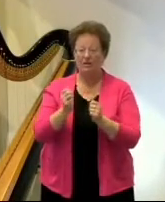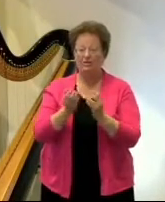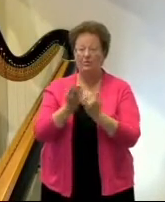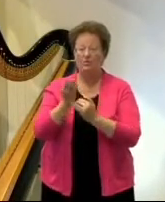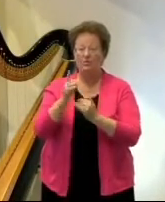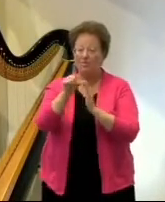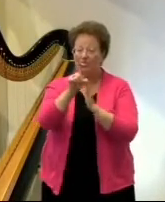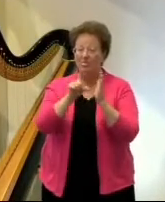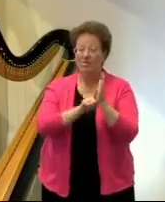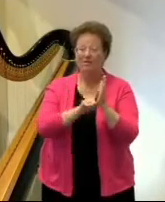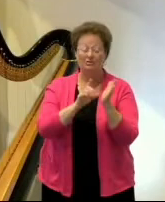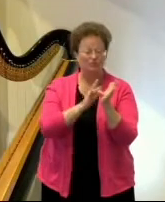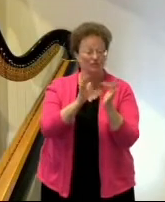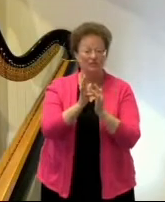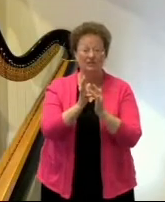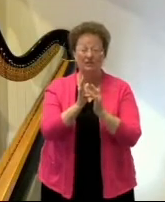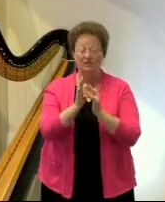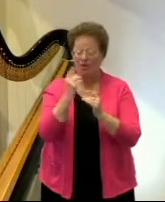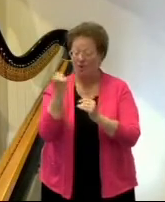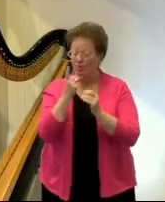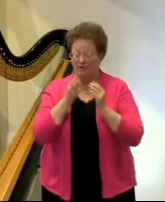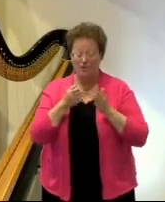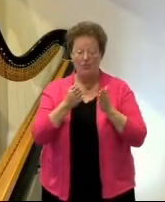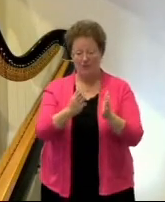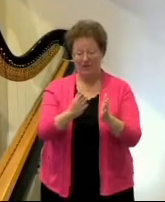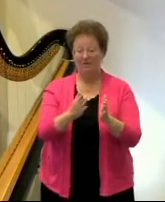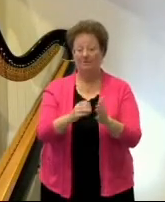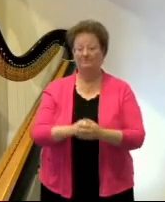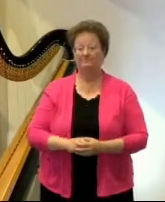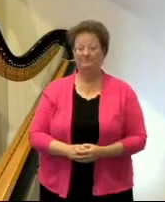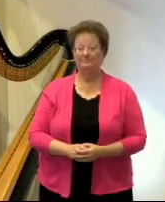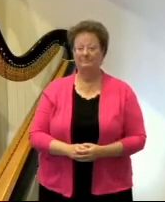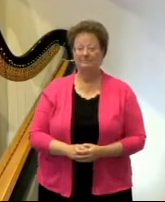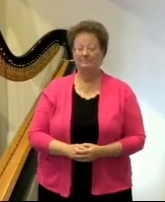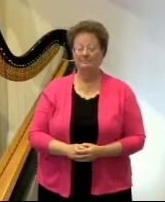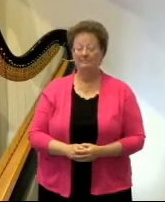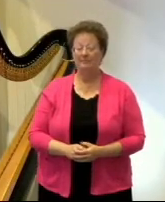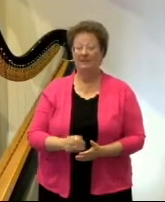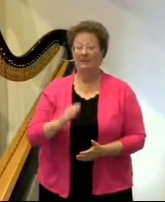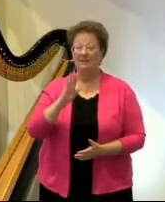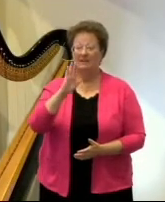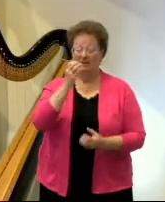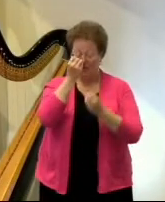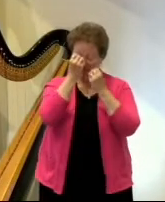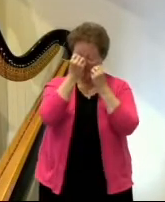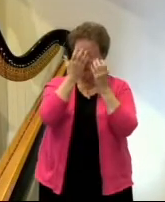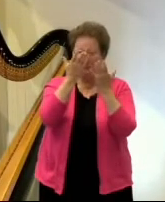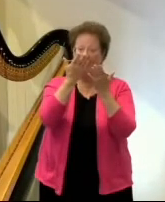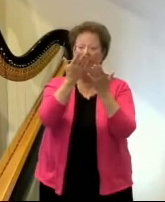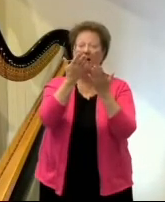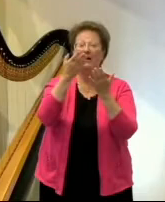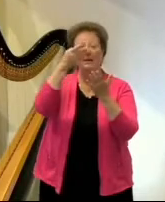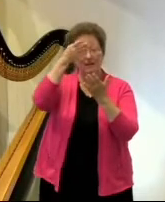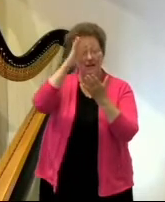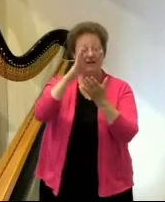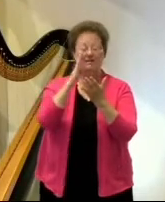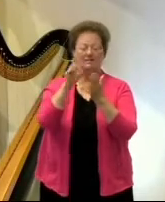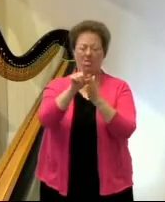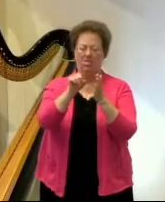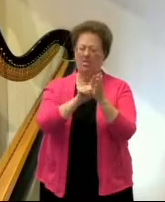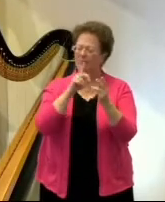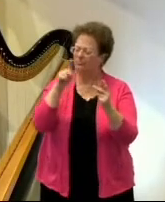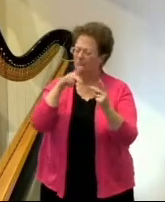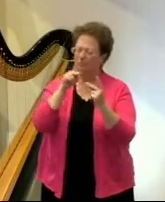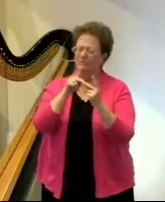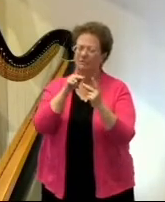Jesus Christ is the way, the only way. Through his act of obedience, he fulfilled his Father's law perfectly